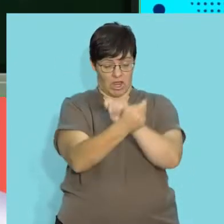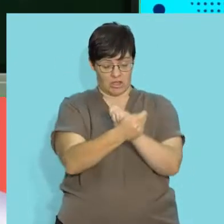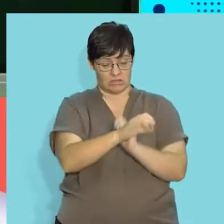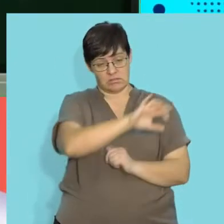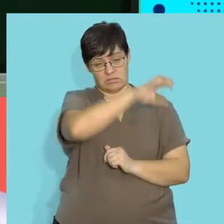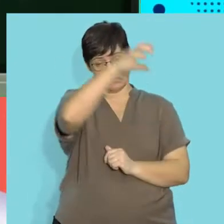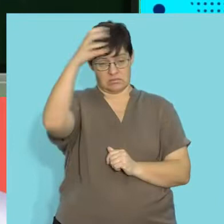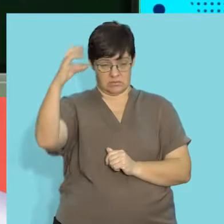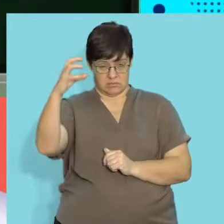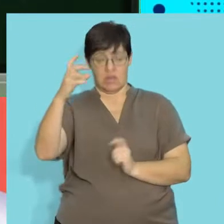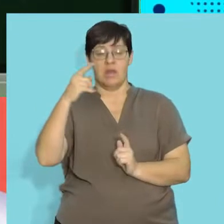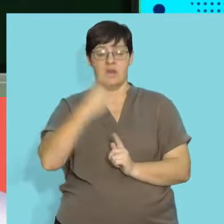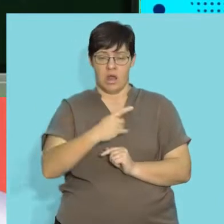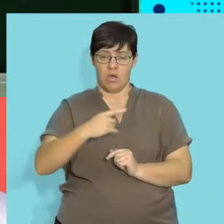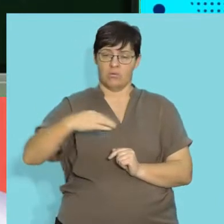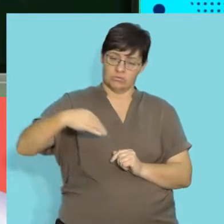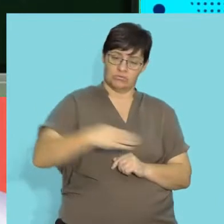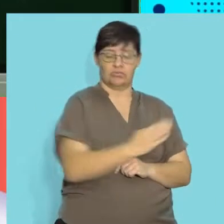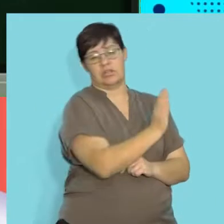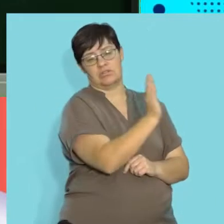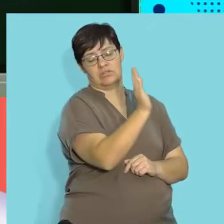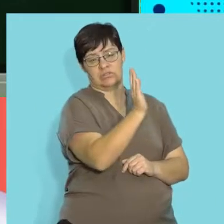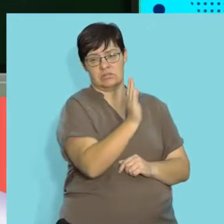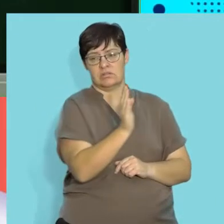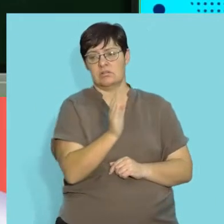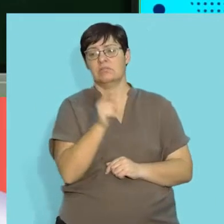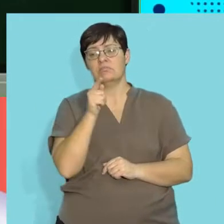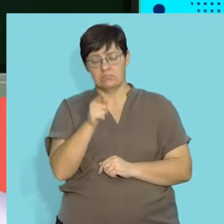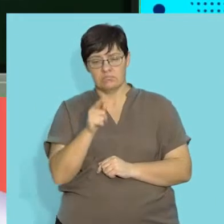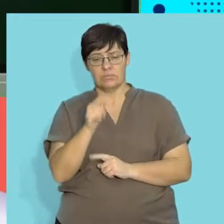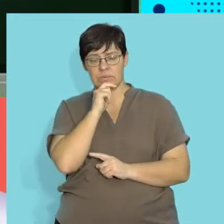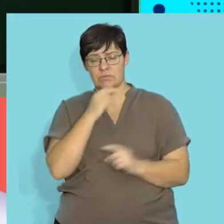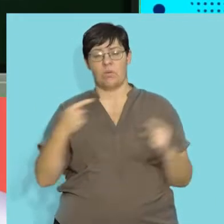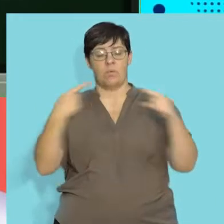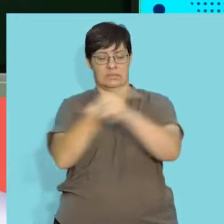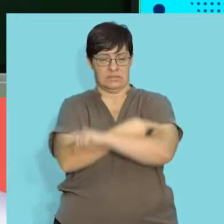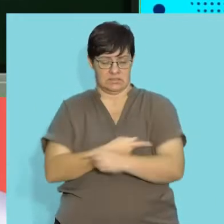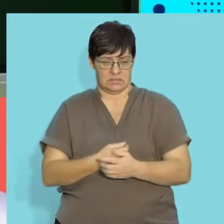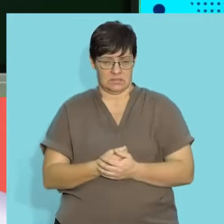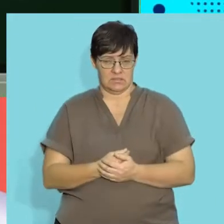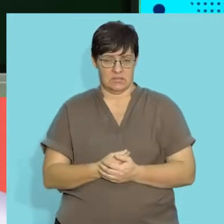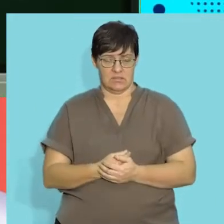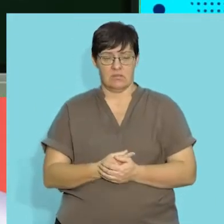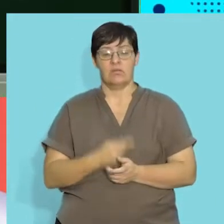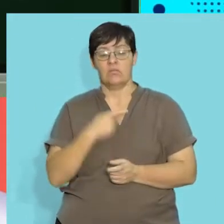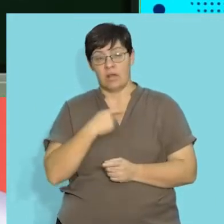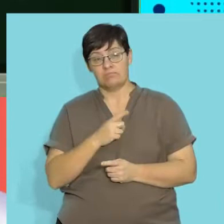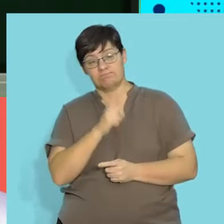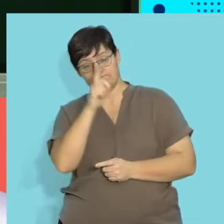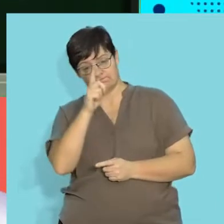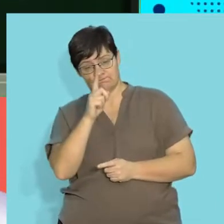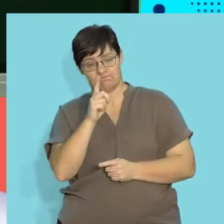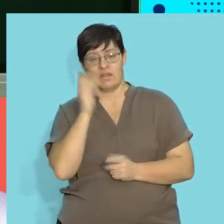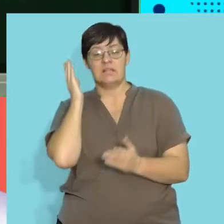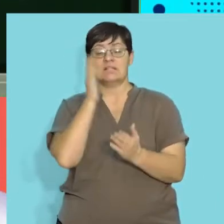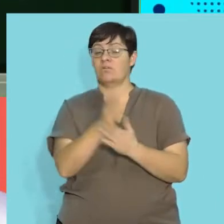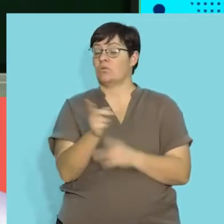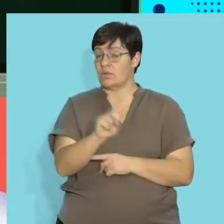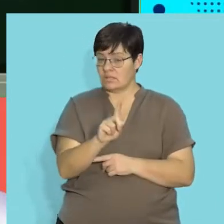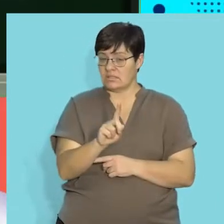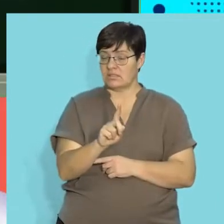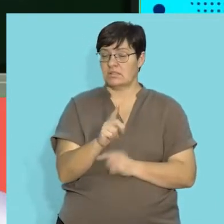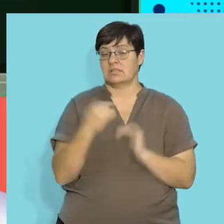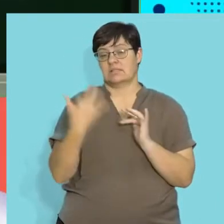the stem now changed direction and the auxins moved in the opposite direction, causing the elongation in the direction of